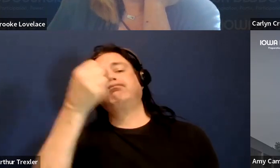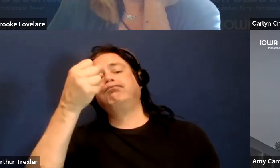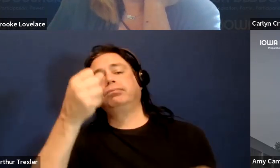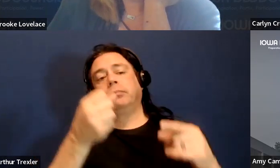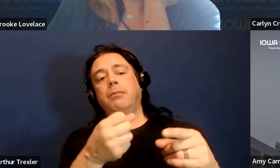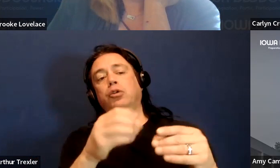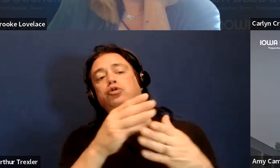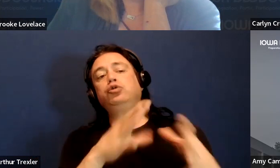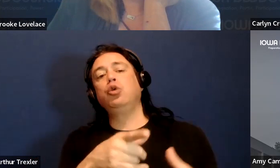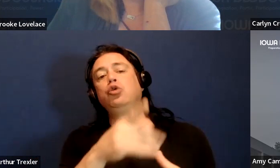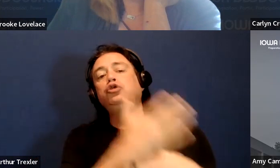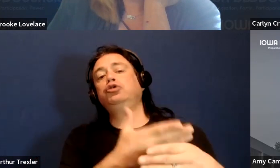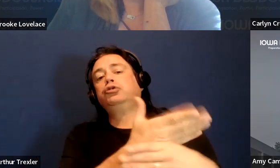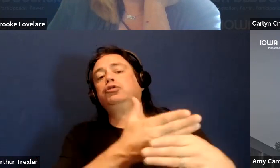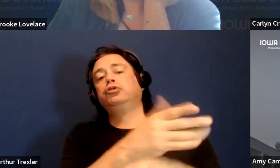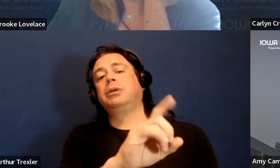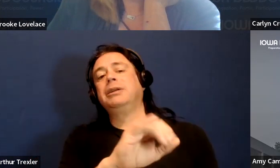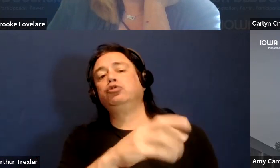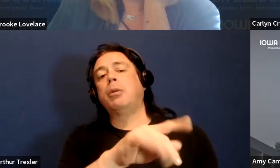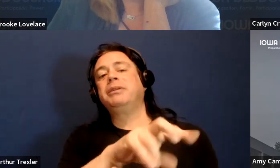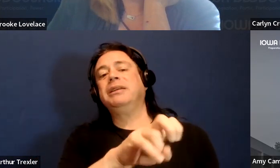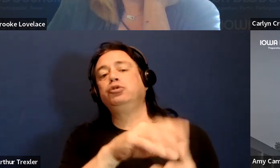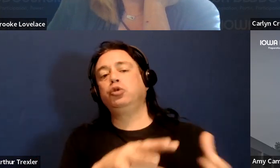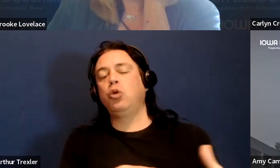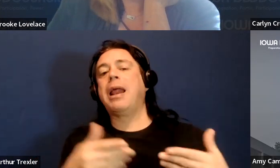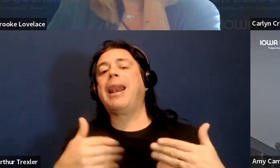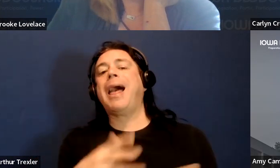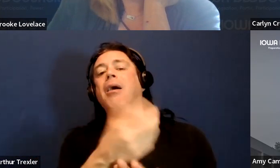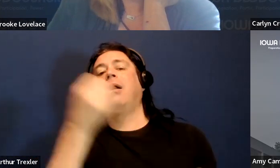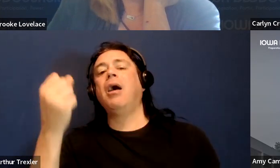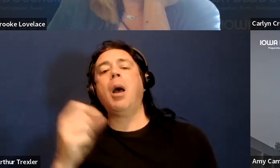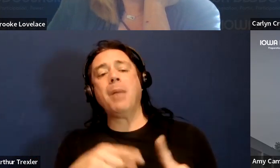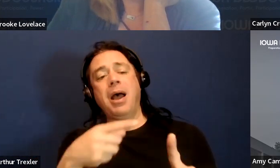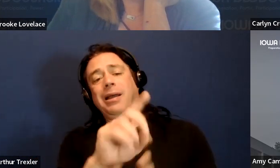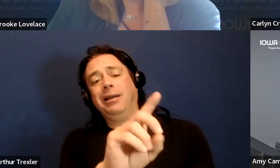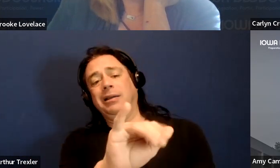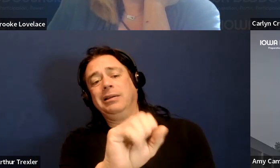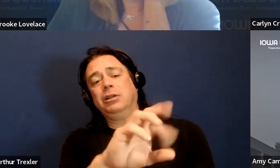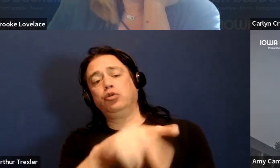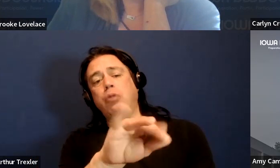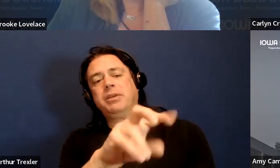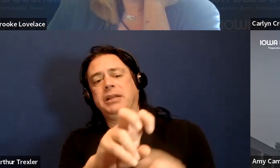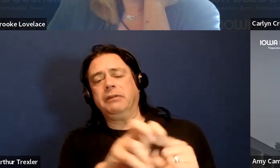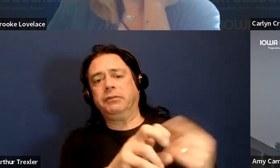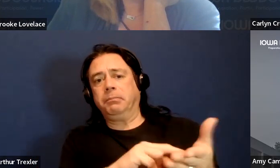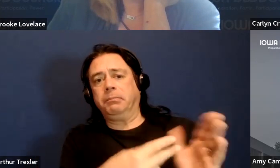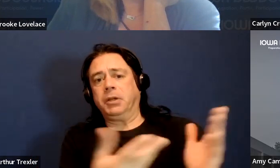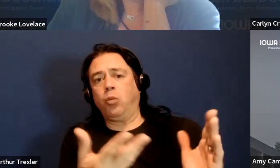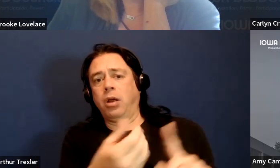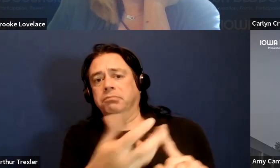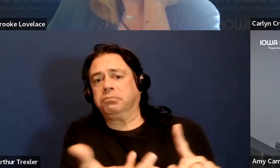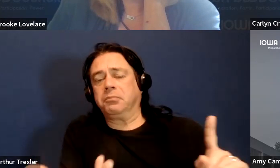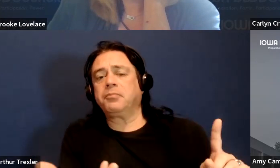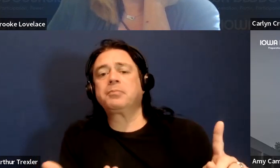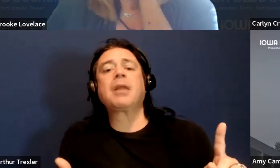disruptive students from a classroom. And then it doesn't define disruptive, I've heard they might be changing